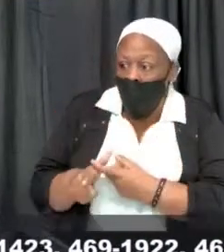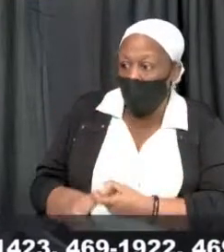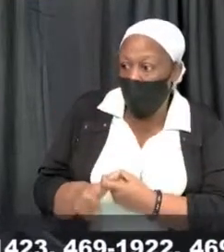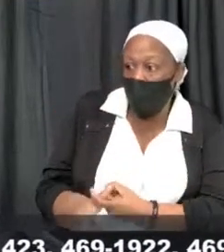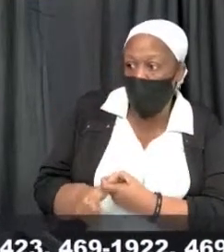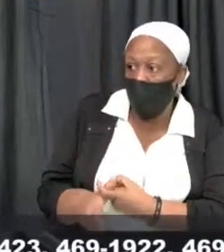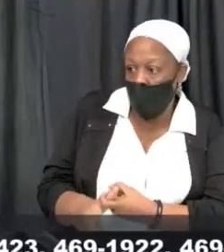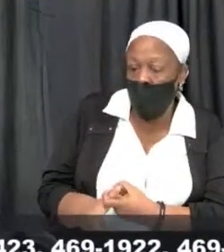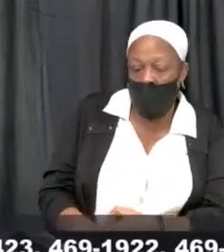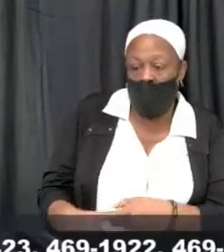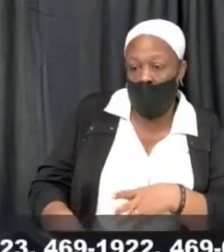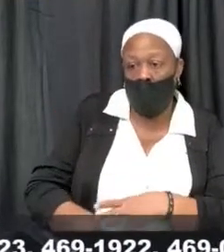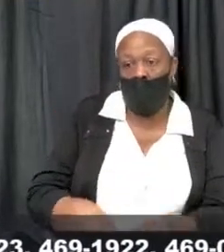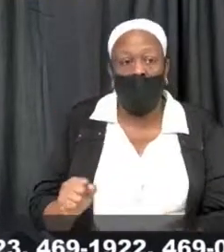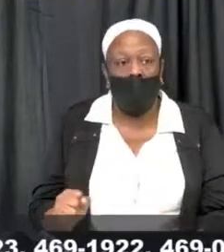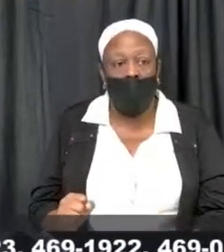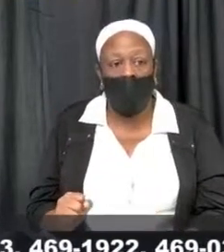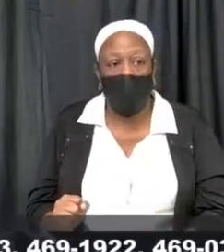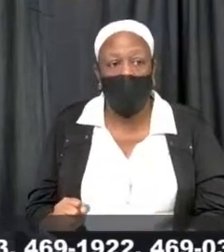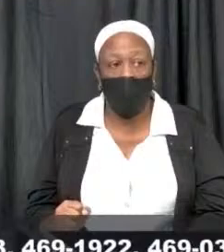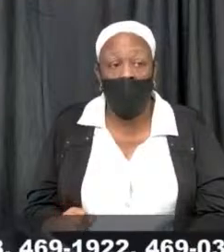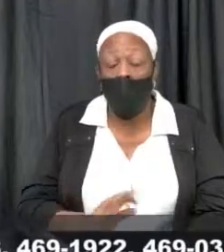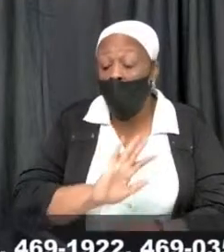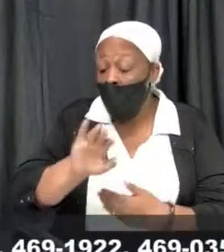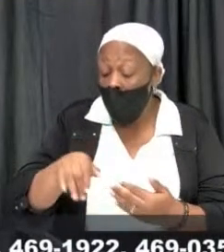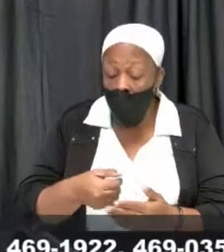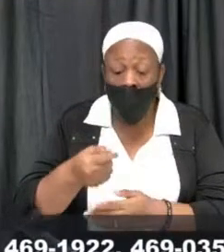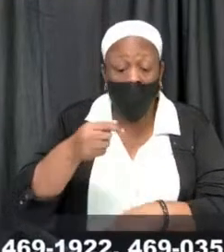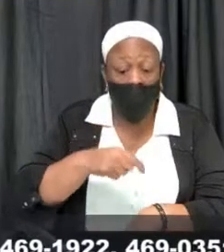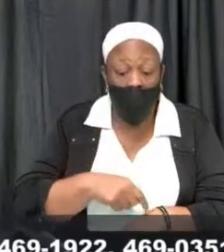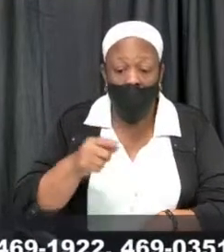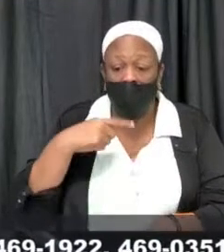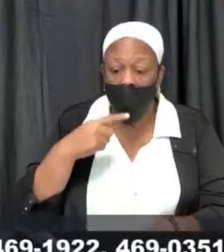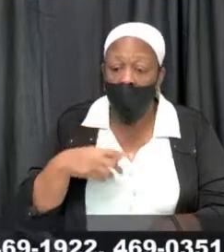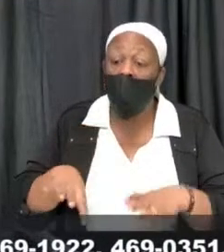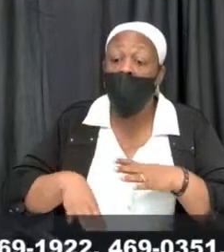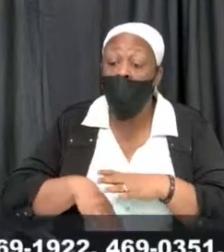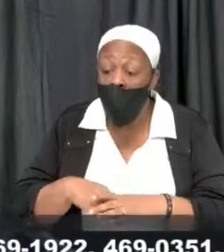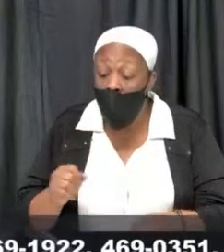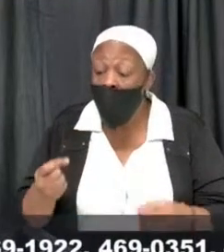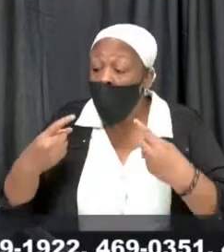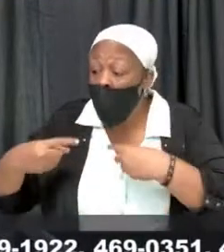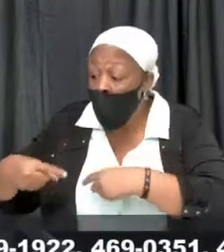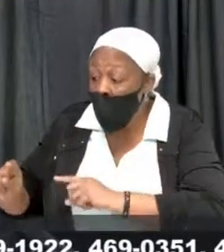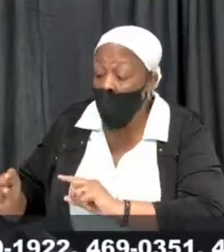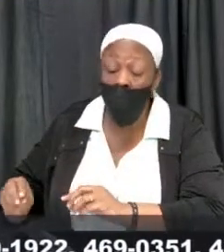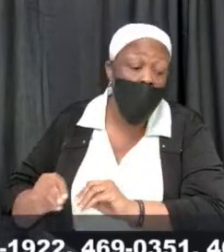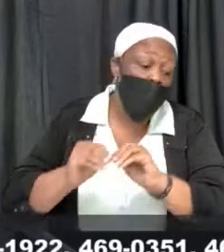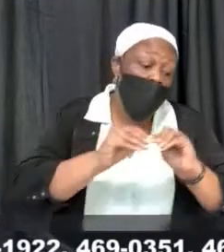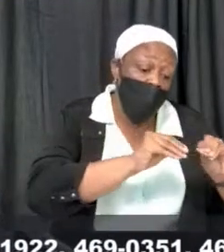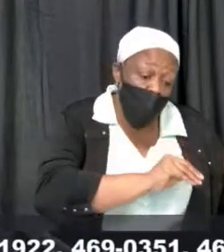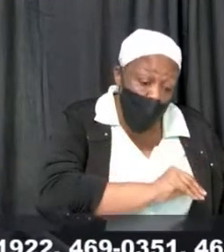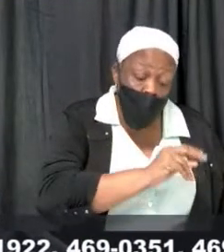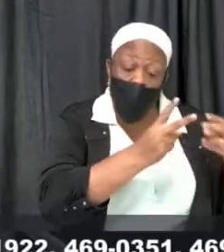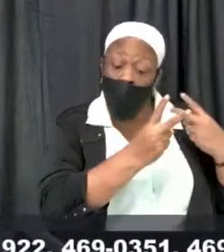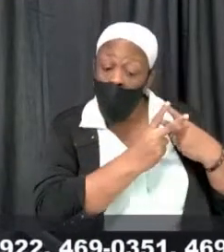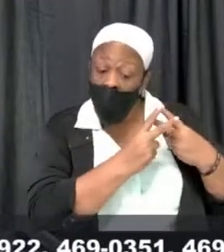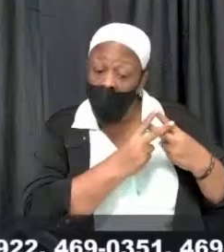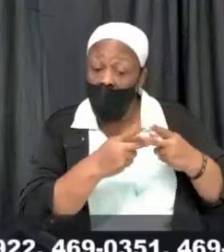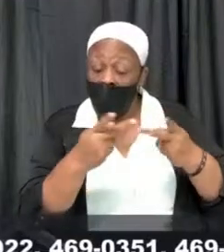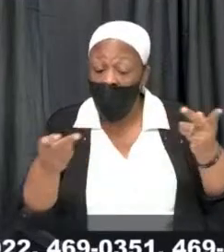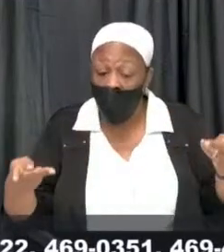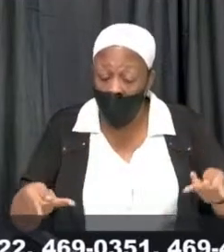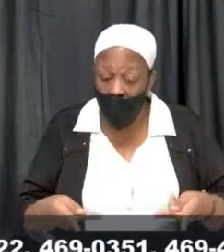context of what I want to explain to you? Do not wait until we have a major explosion in St. Kitts and